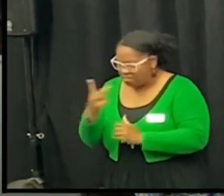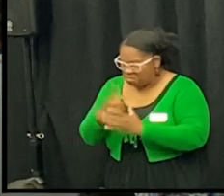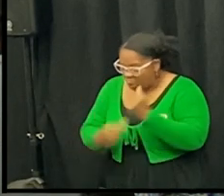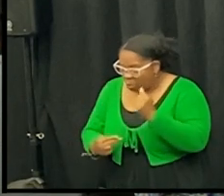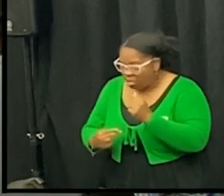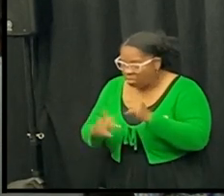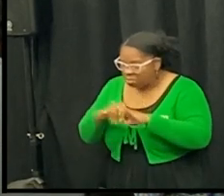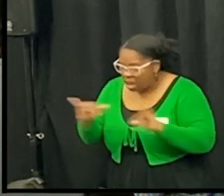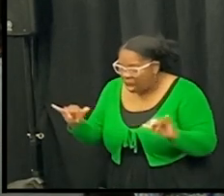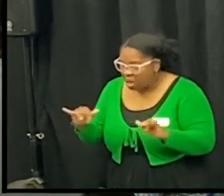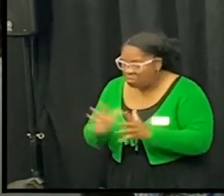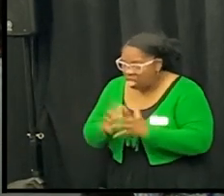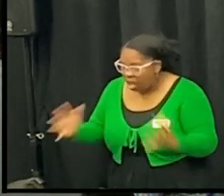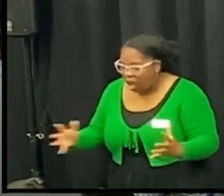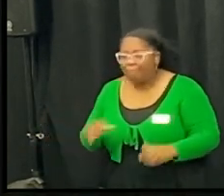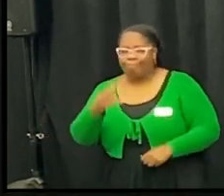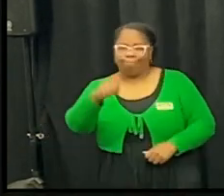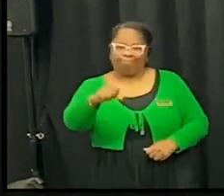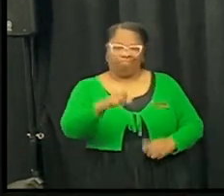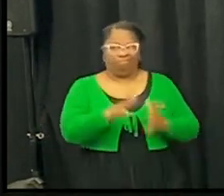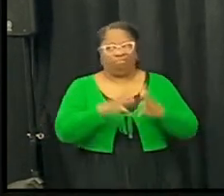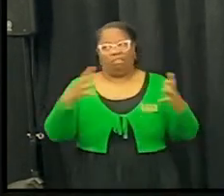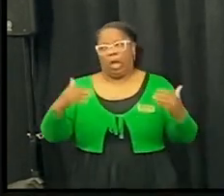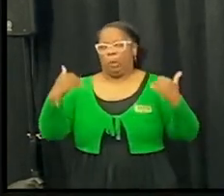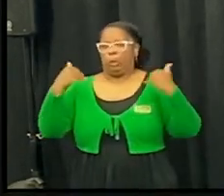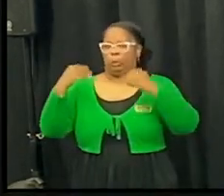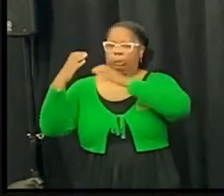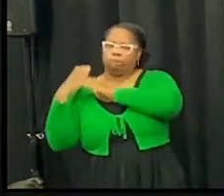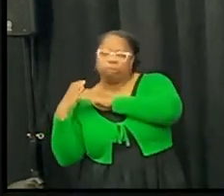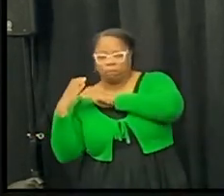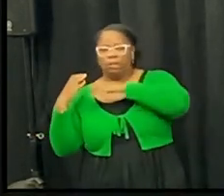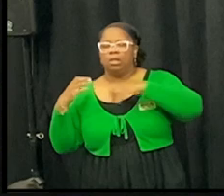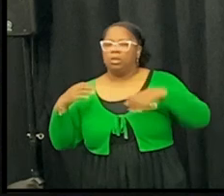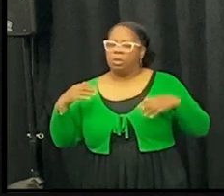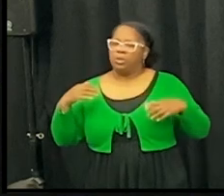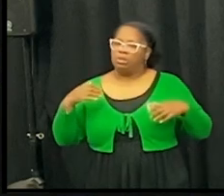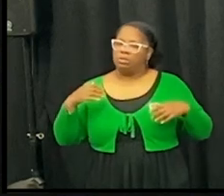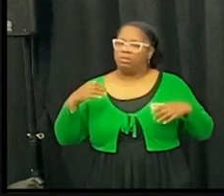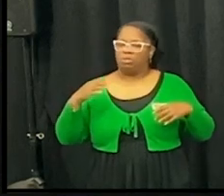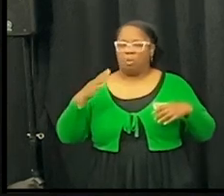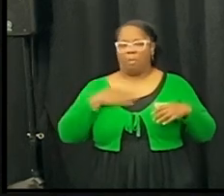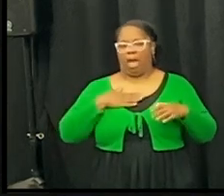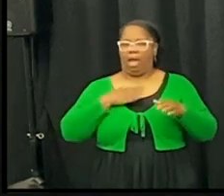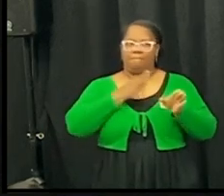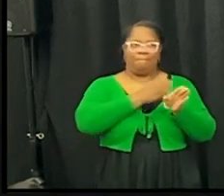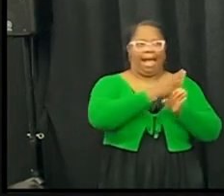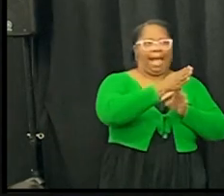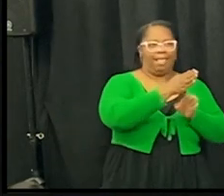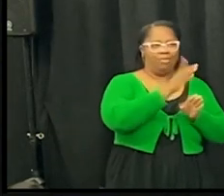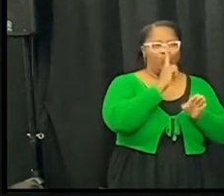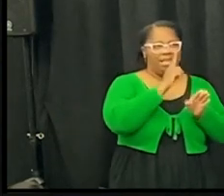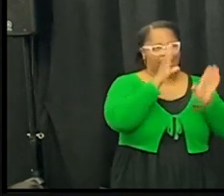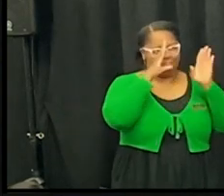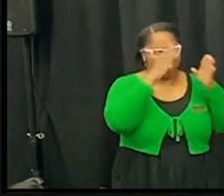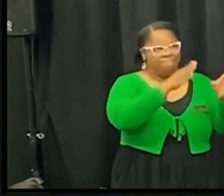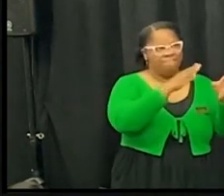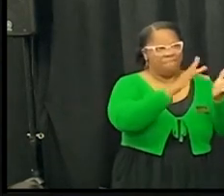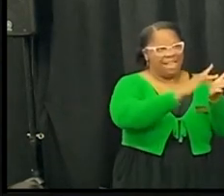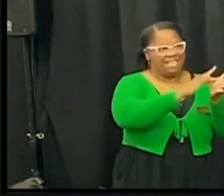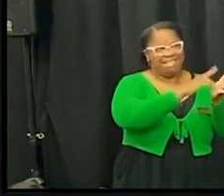Yes. It was a lot. So I really switched my path to focusing on